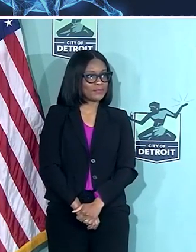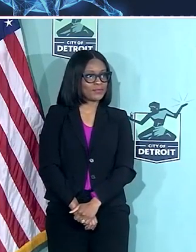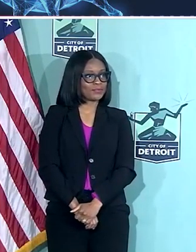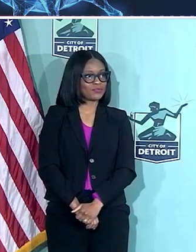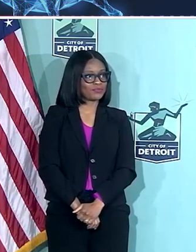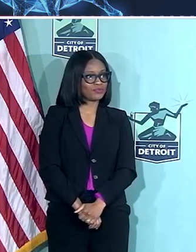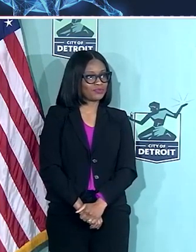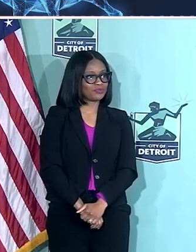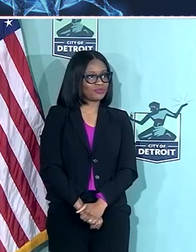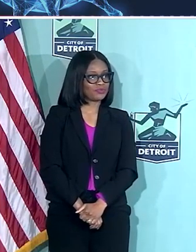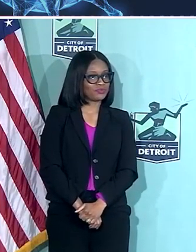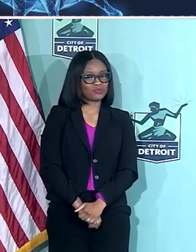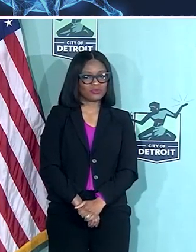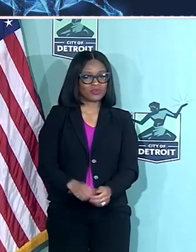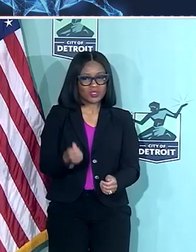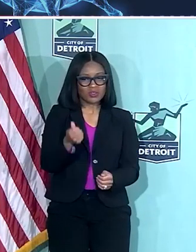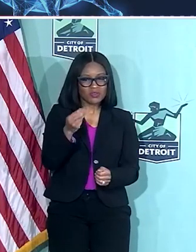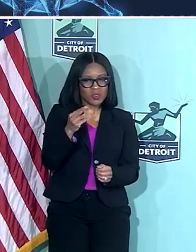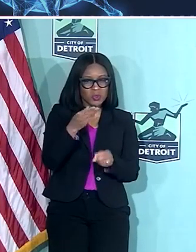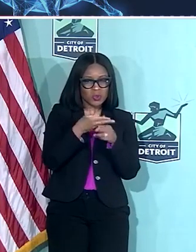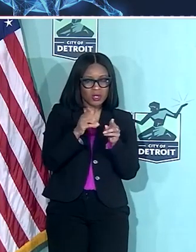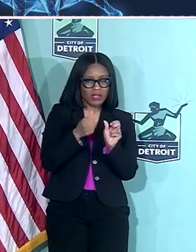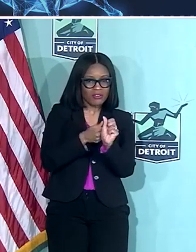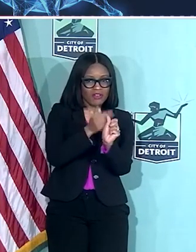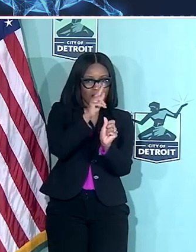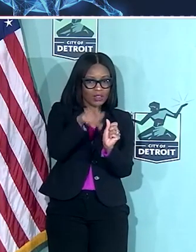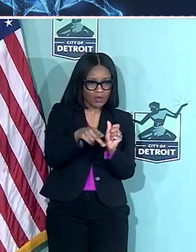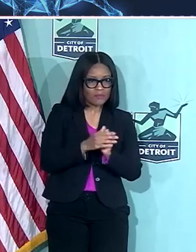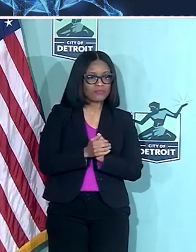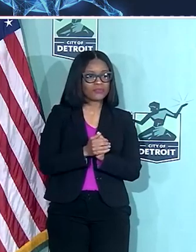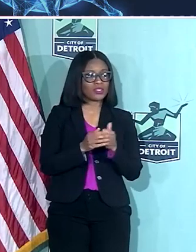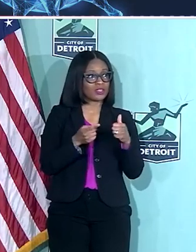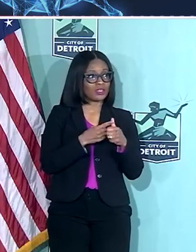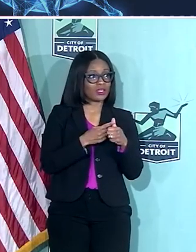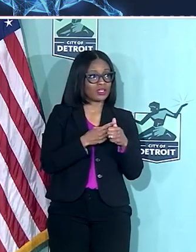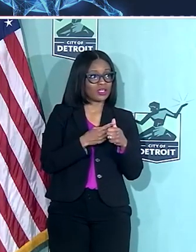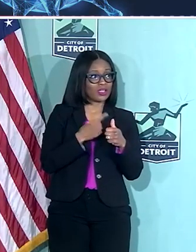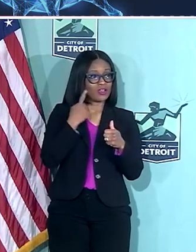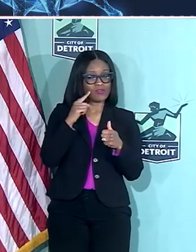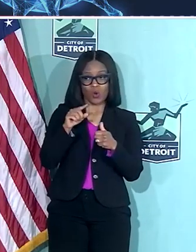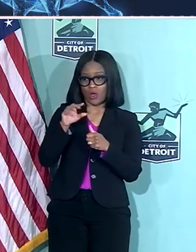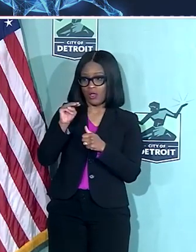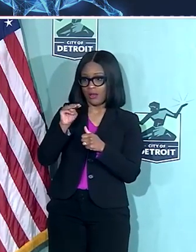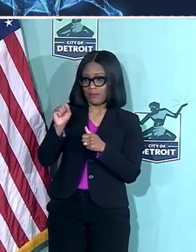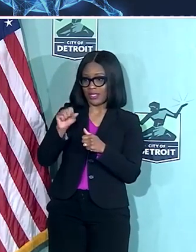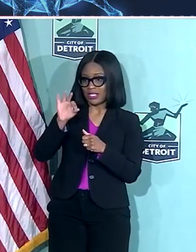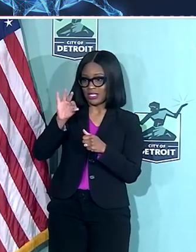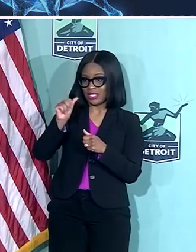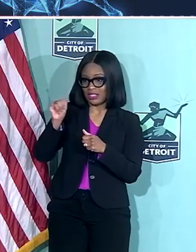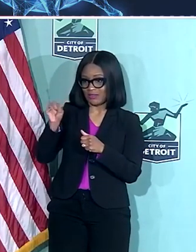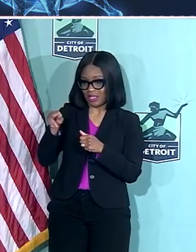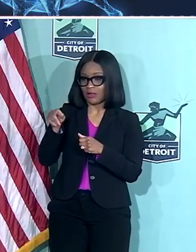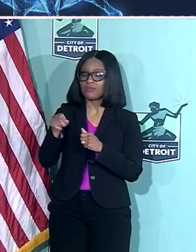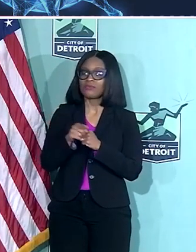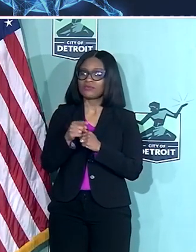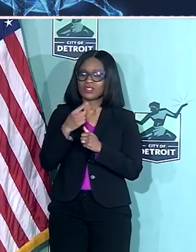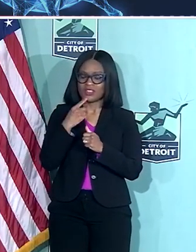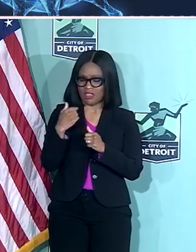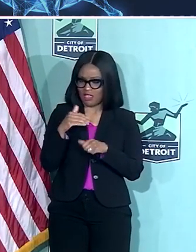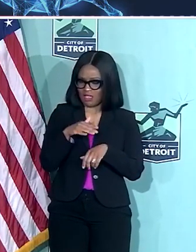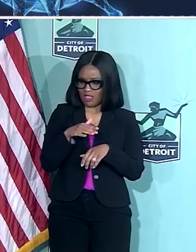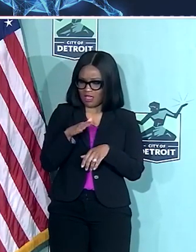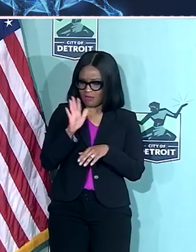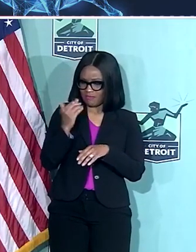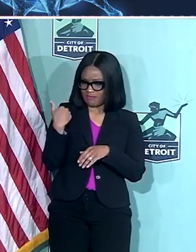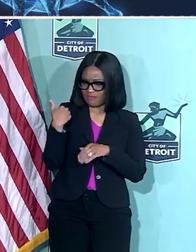Okay, Mayor, just a few quick follow-up questions. First one for Ms. Fair. It was reported on